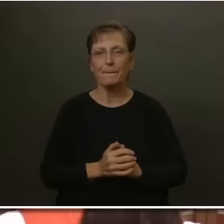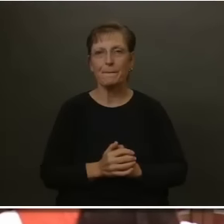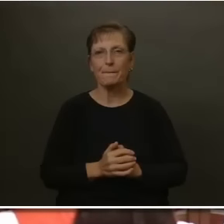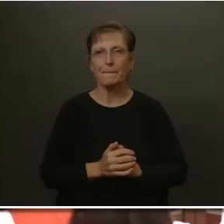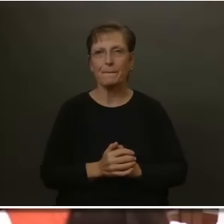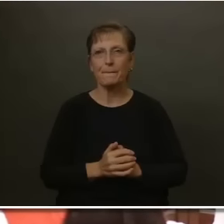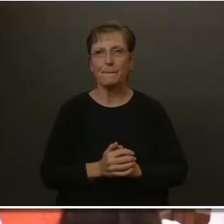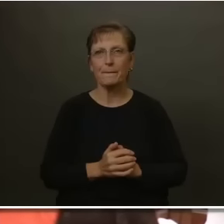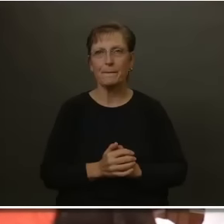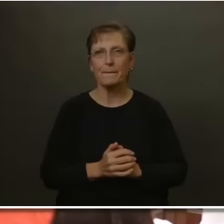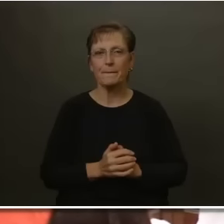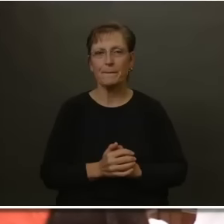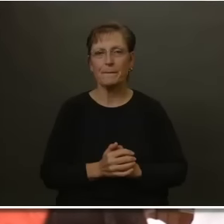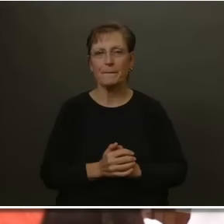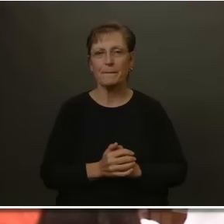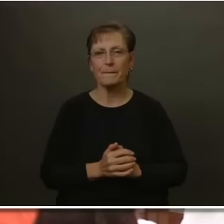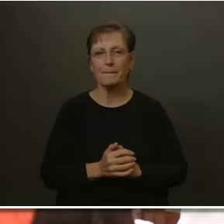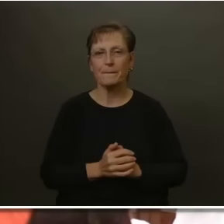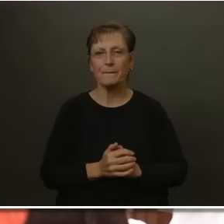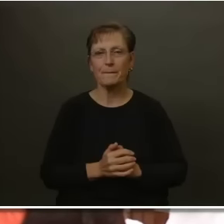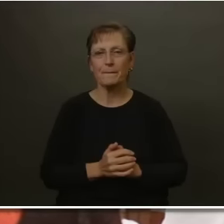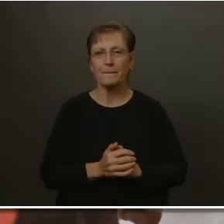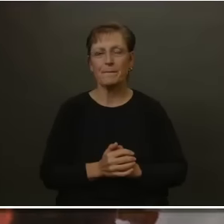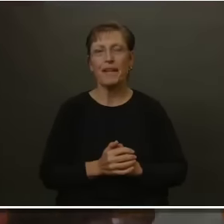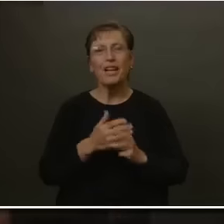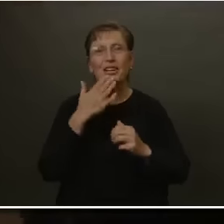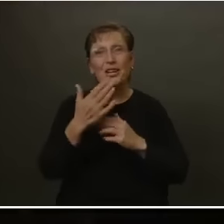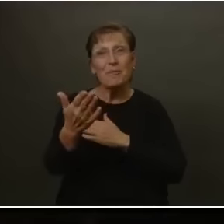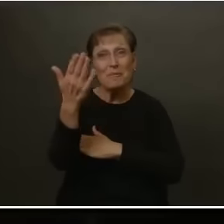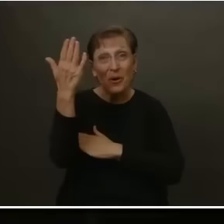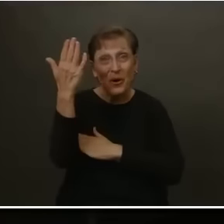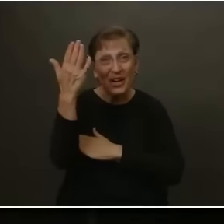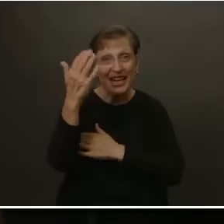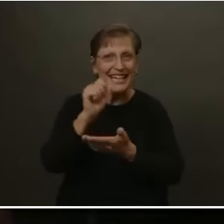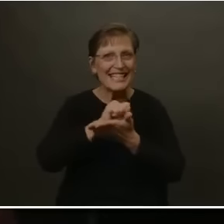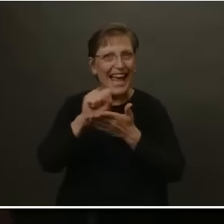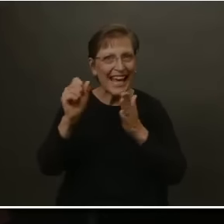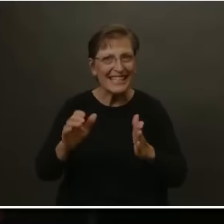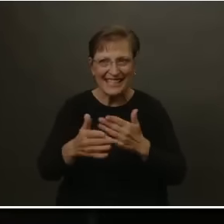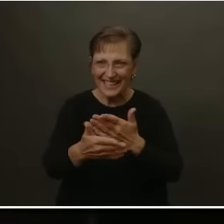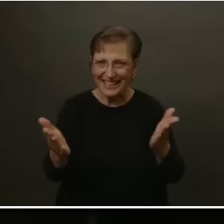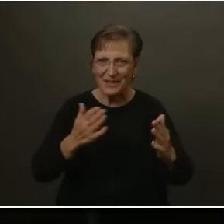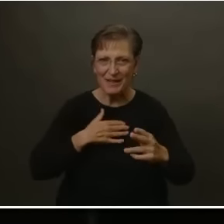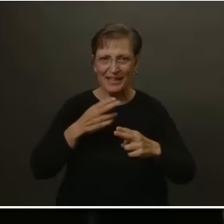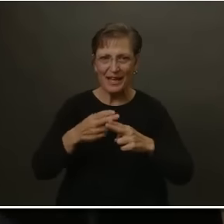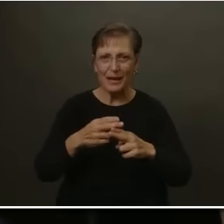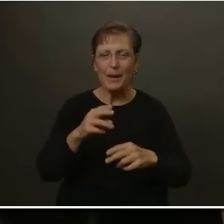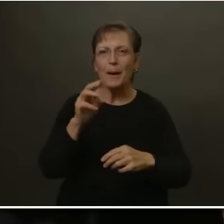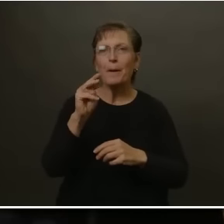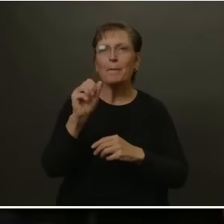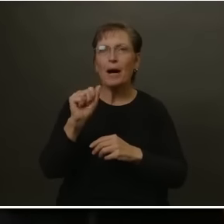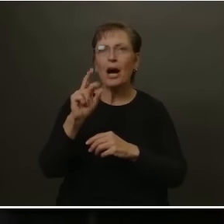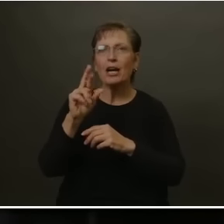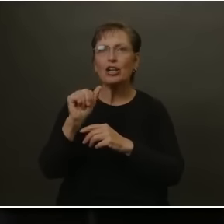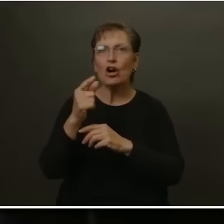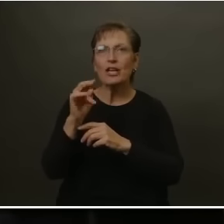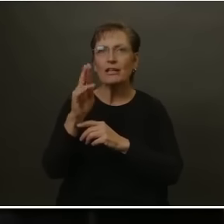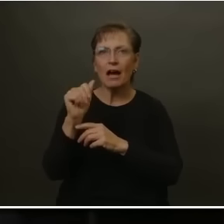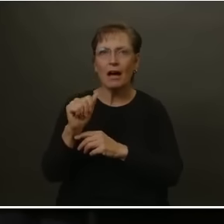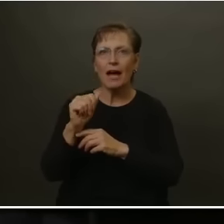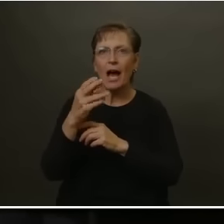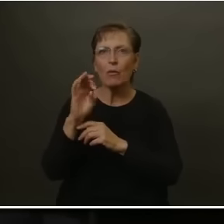Good morning, saints. Good morning. My name is Miguelina Howell, a chaplain to the House